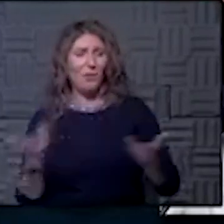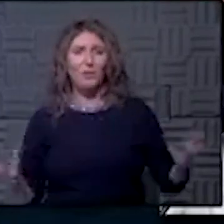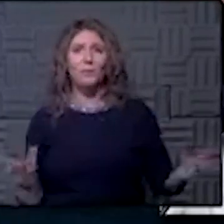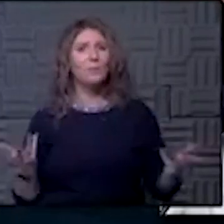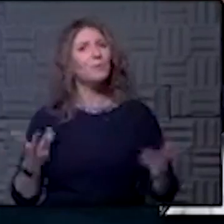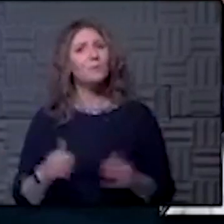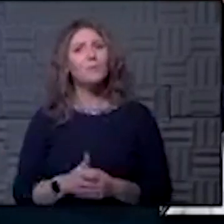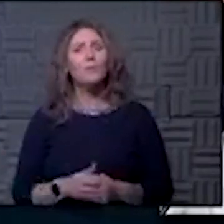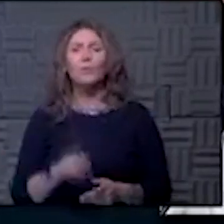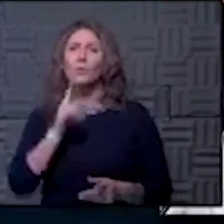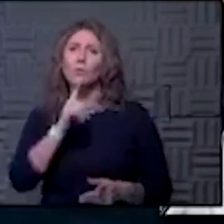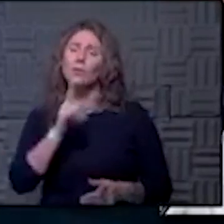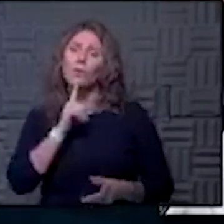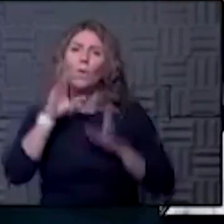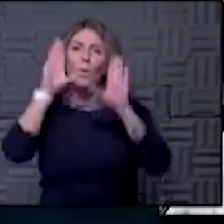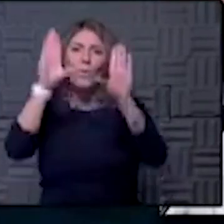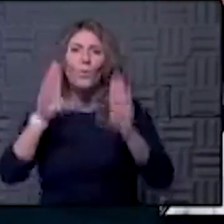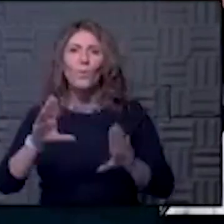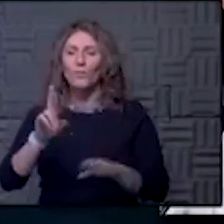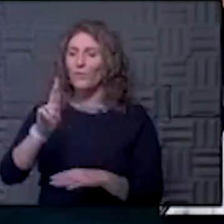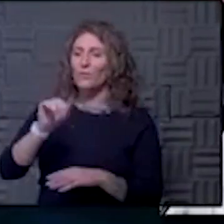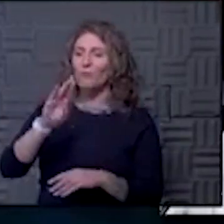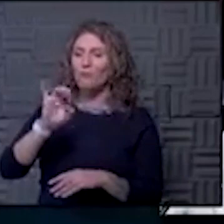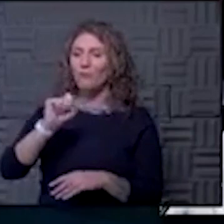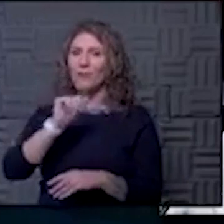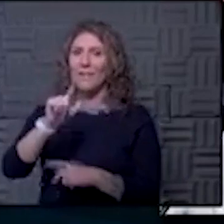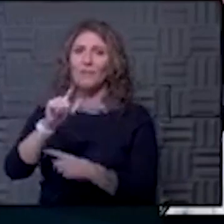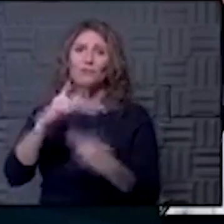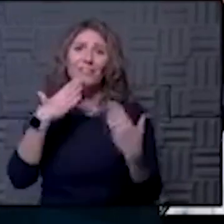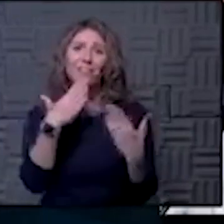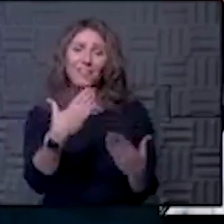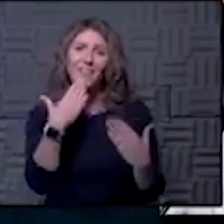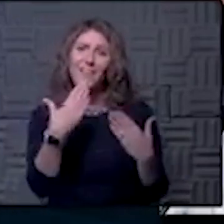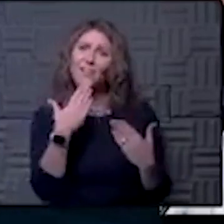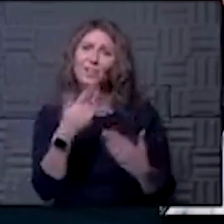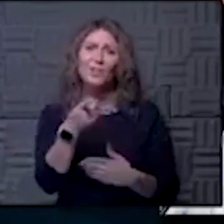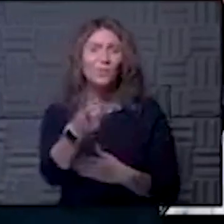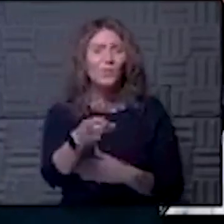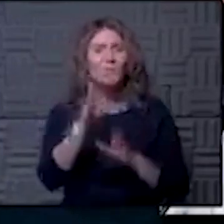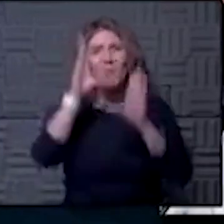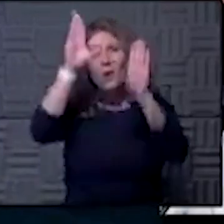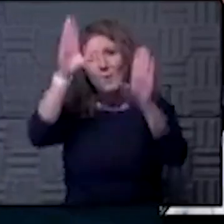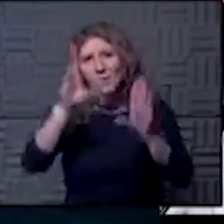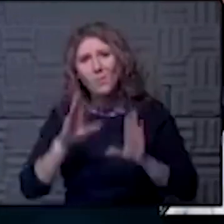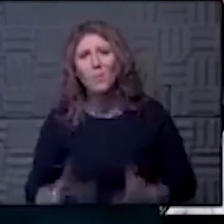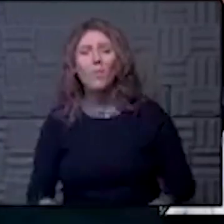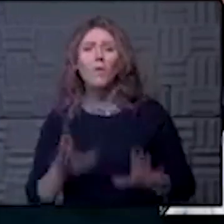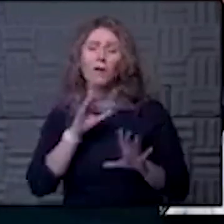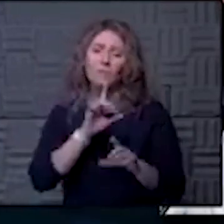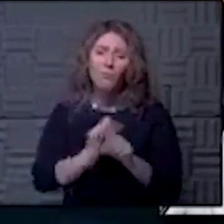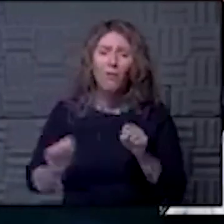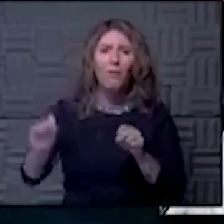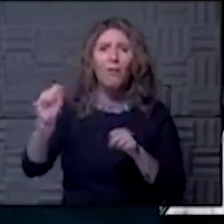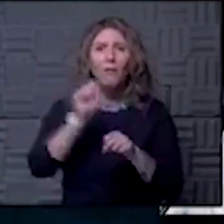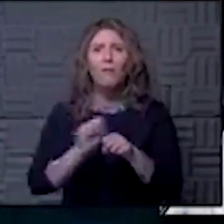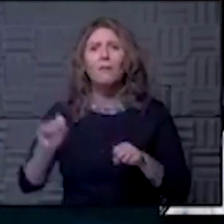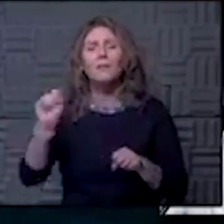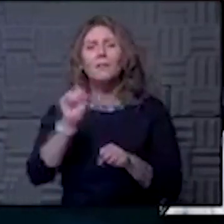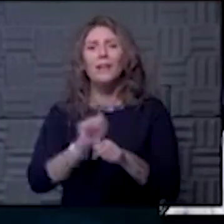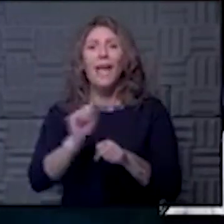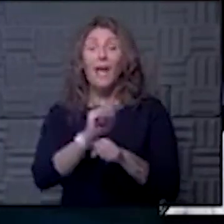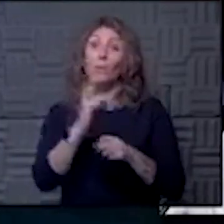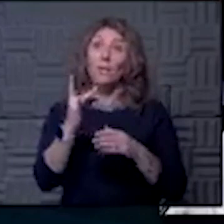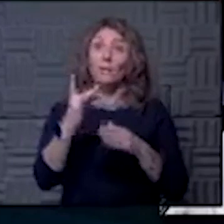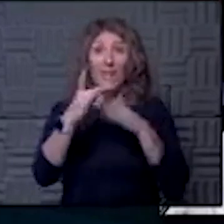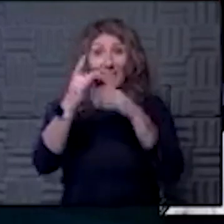just been terrific. So Rachel, thank you. You've just been a tireless worker and